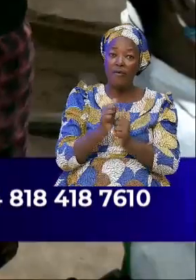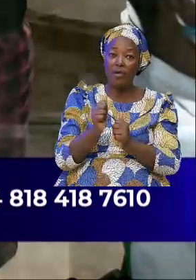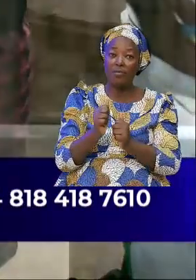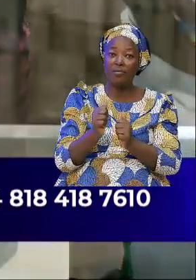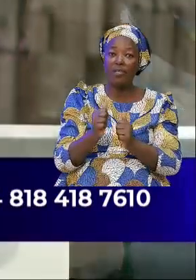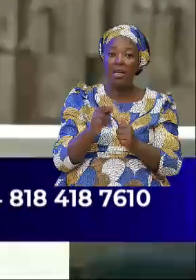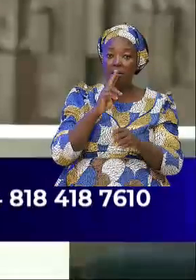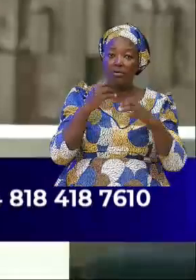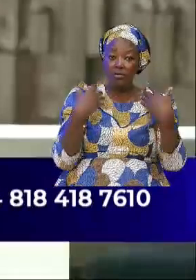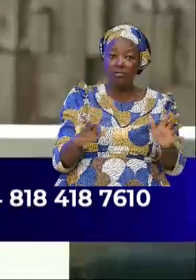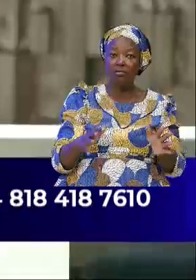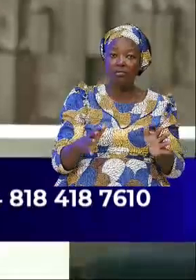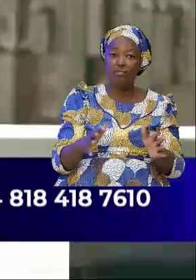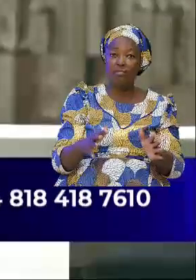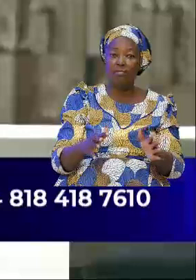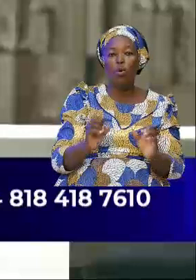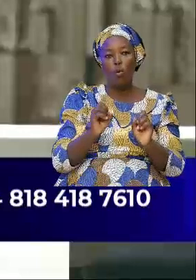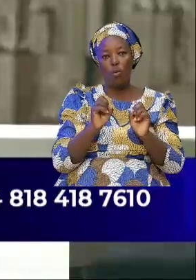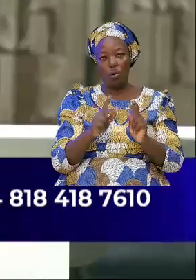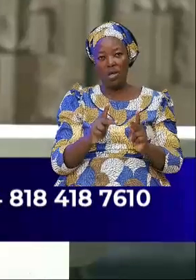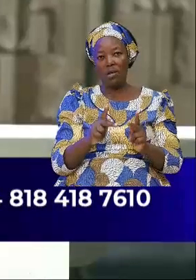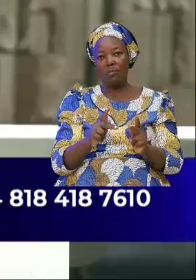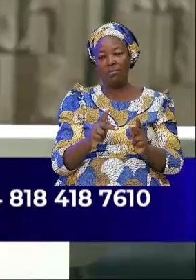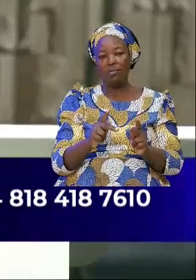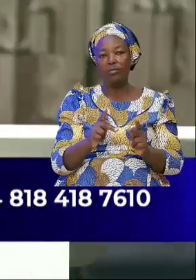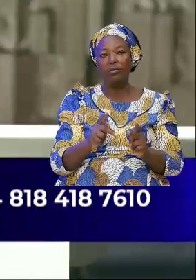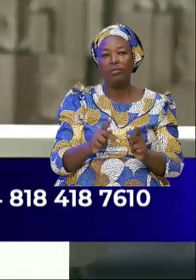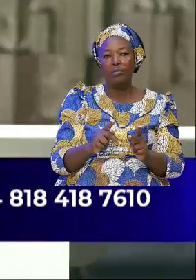Hold one. How far are we through?